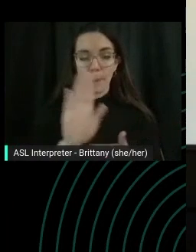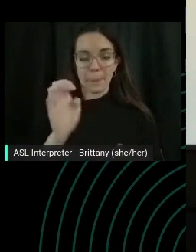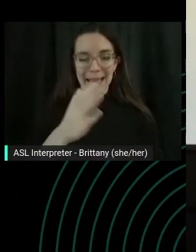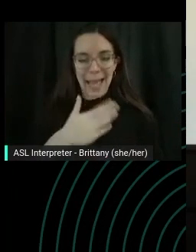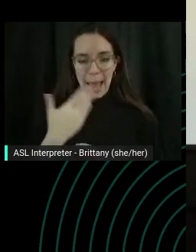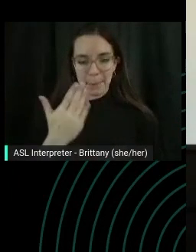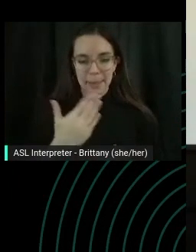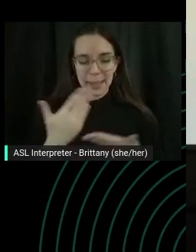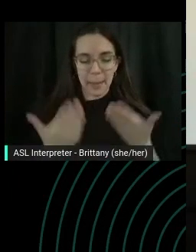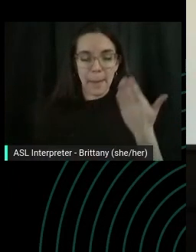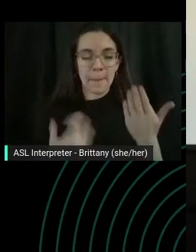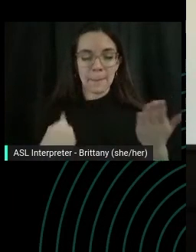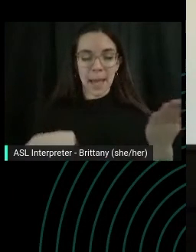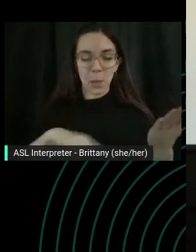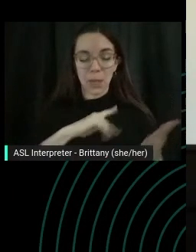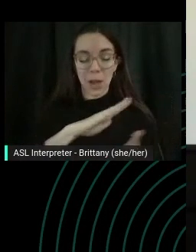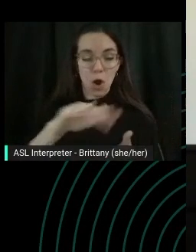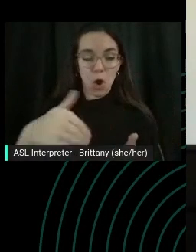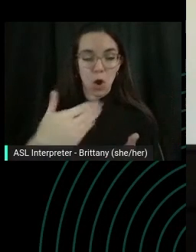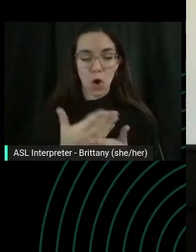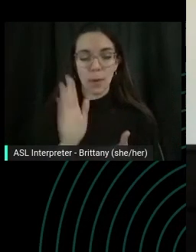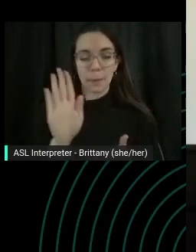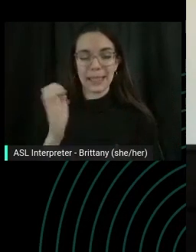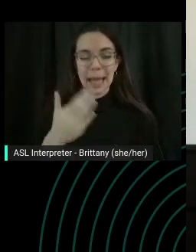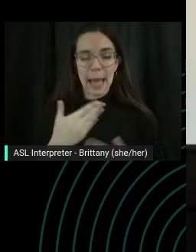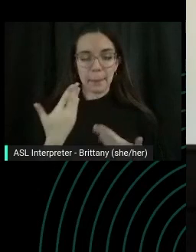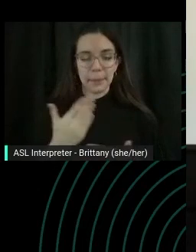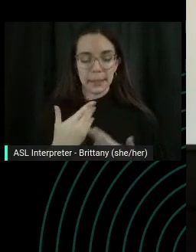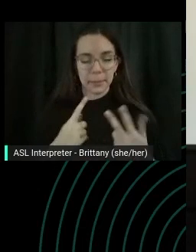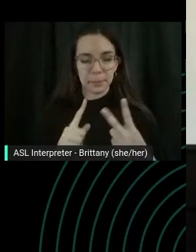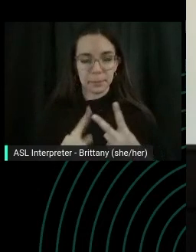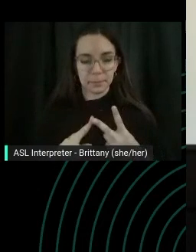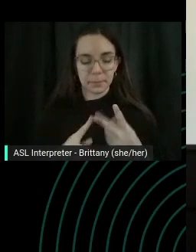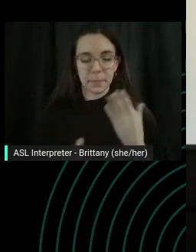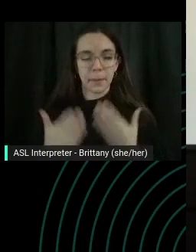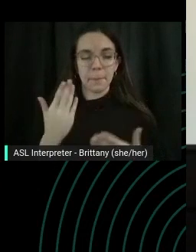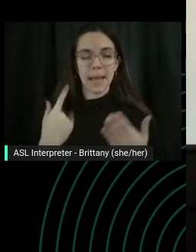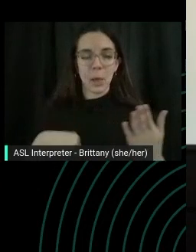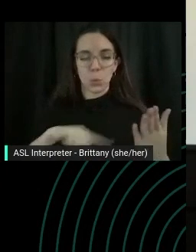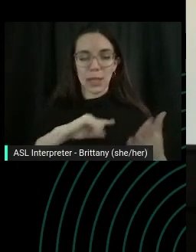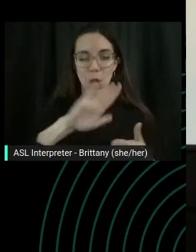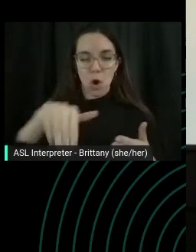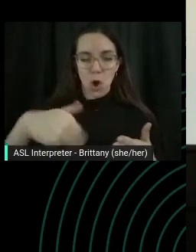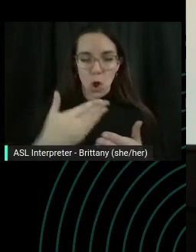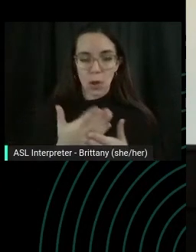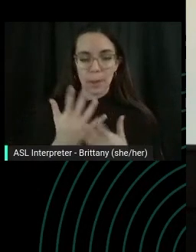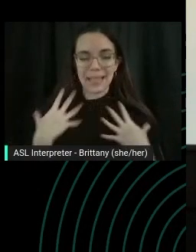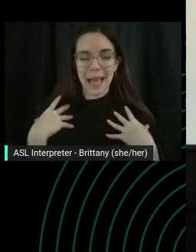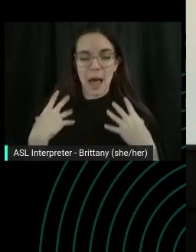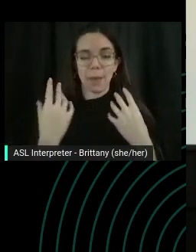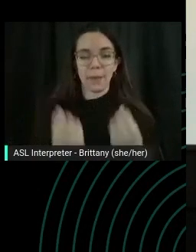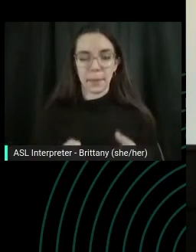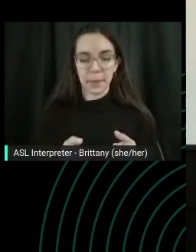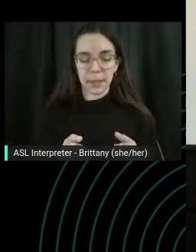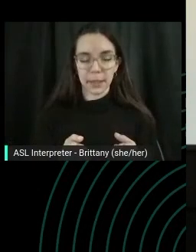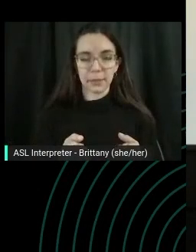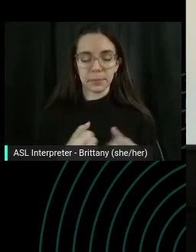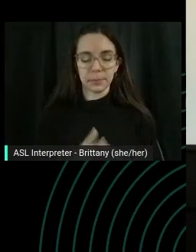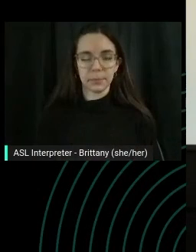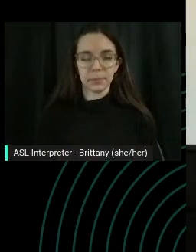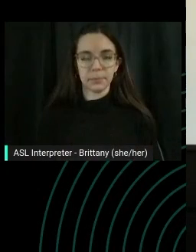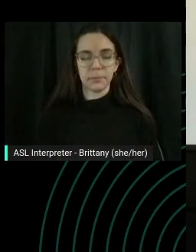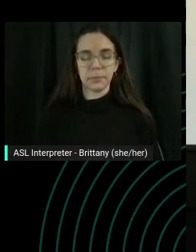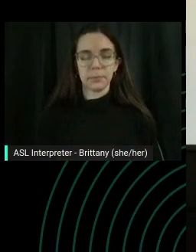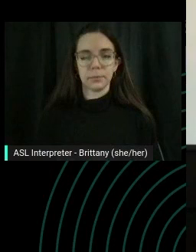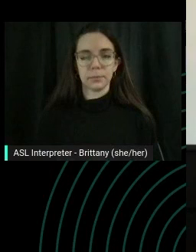we all be happy. May we all be healthy. May we all be healthy.